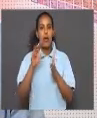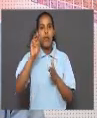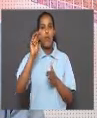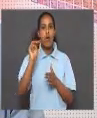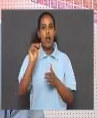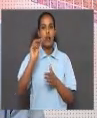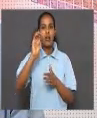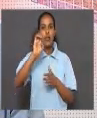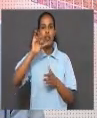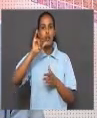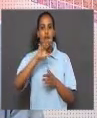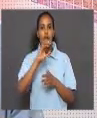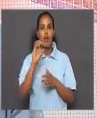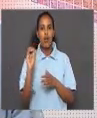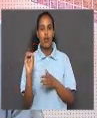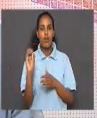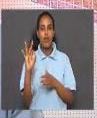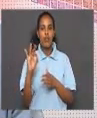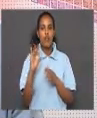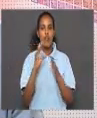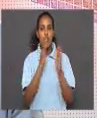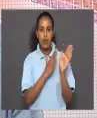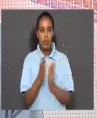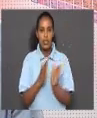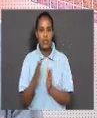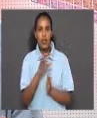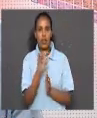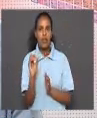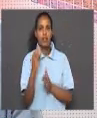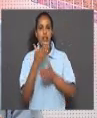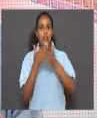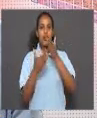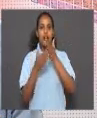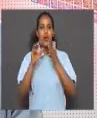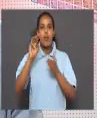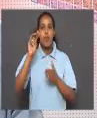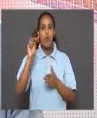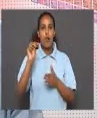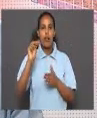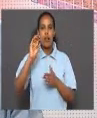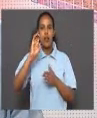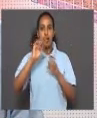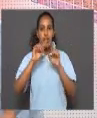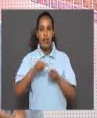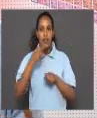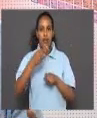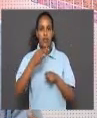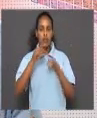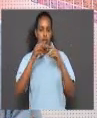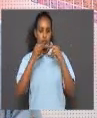molar enthalpy of formation and standard molar enthalpy